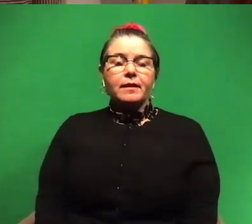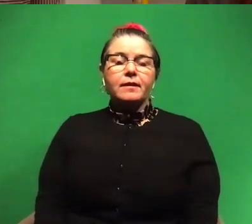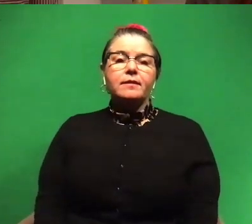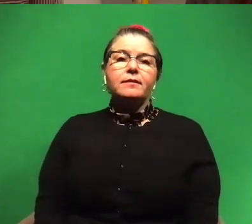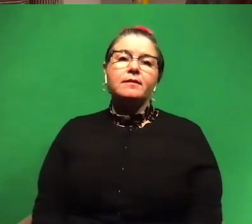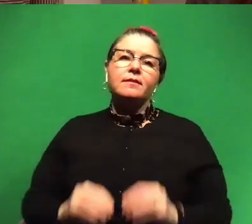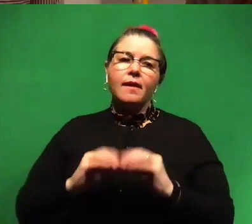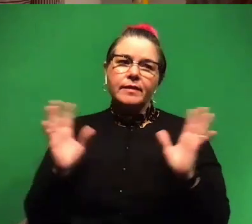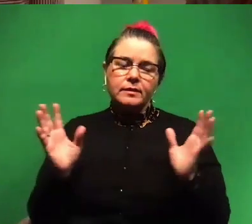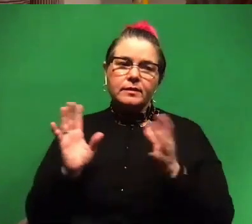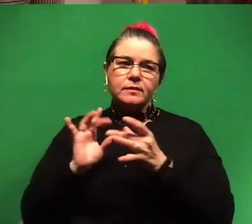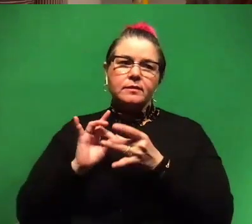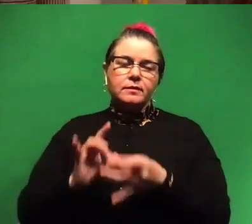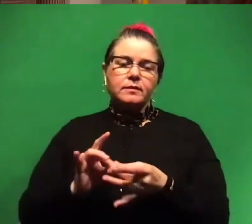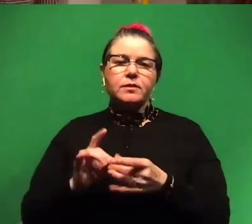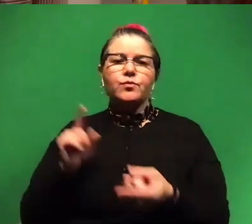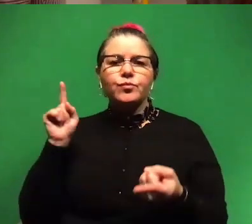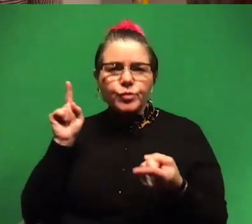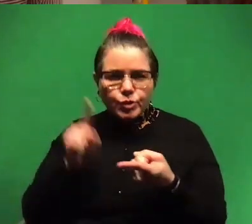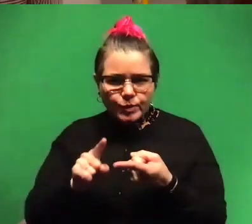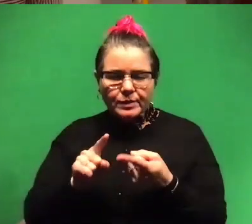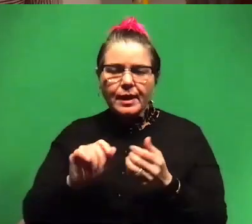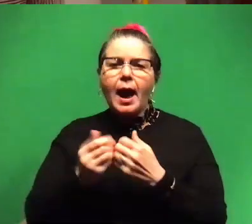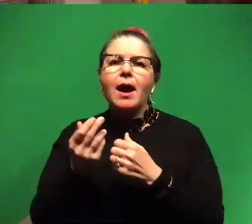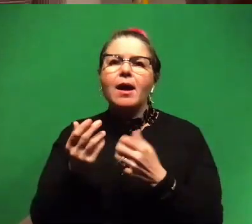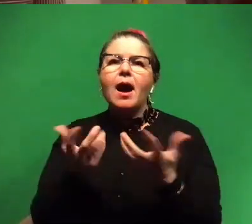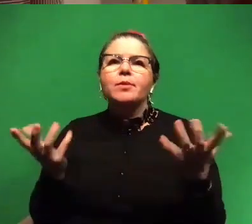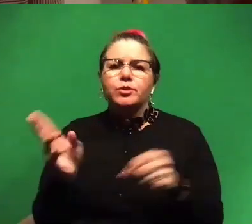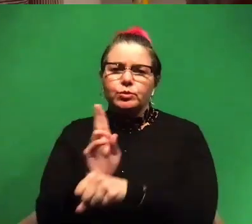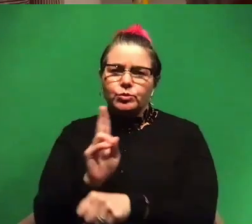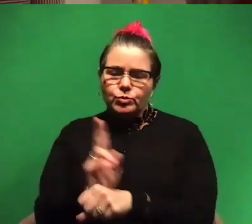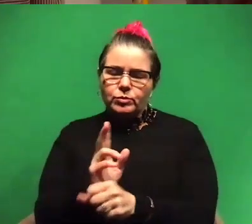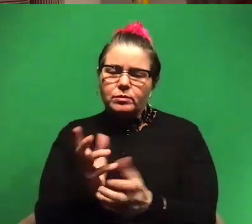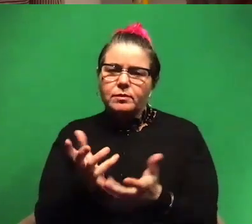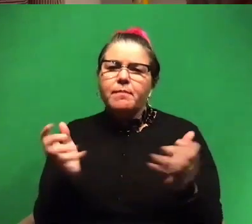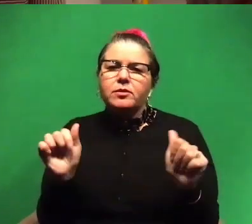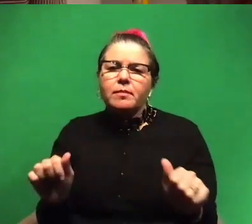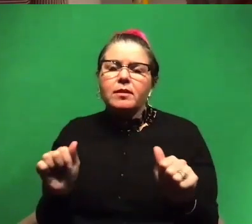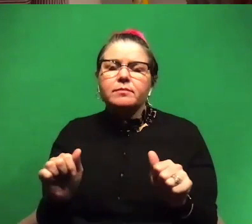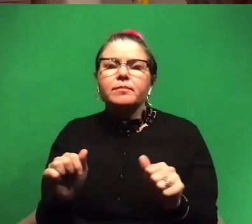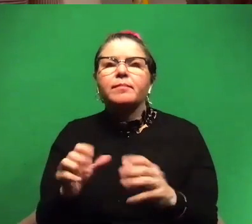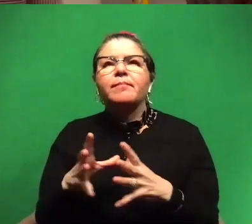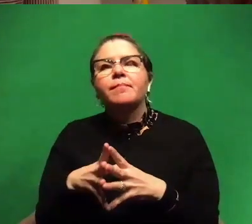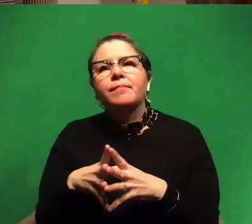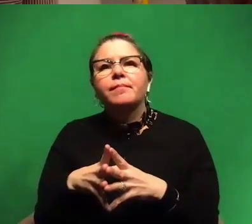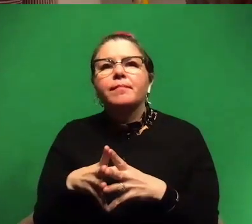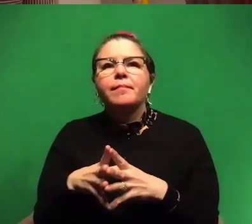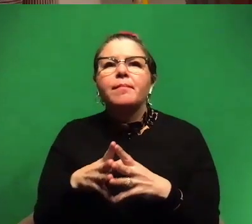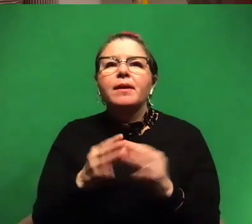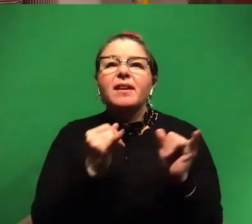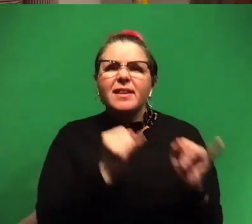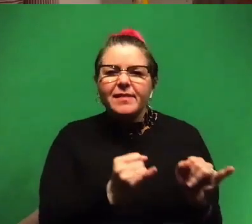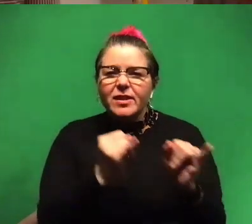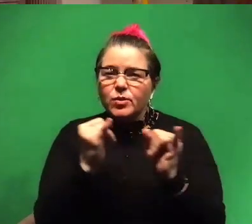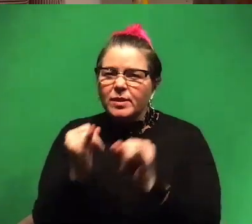obviously about reducing consumption as much as you can, but I also don't think that it's about just individual